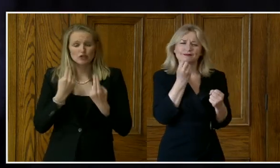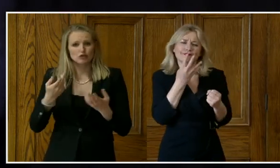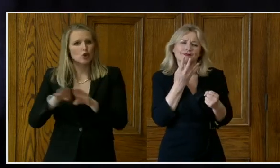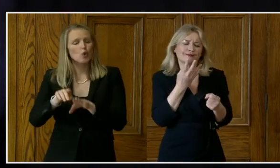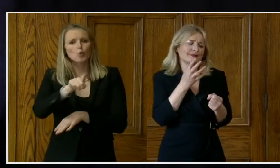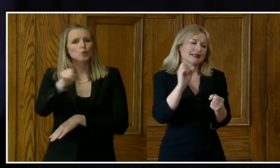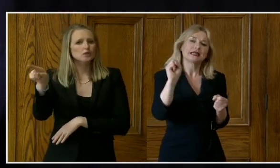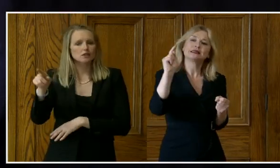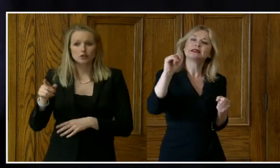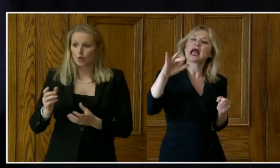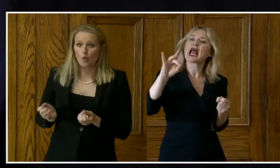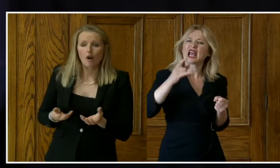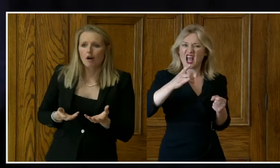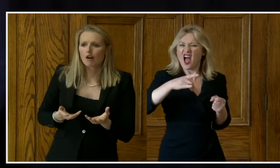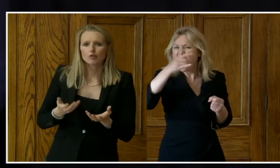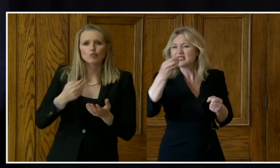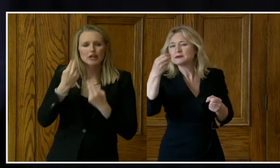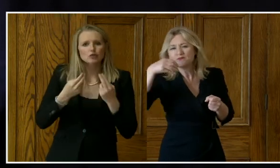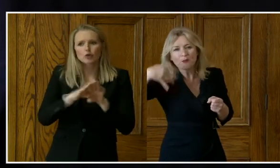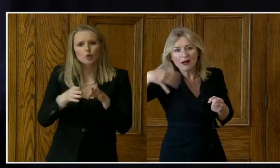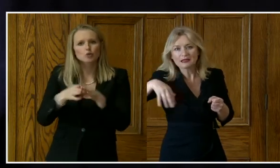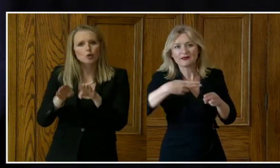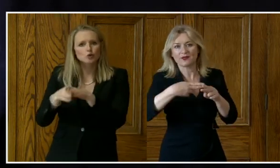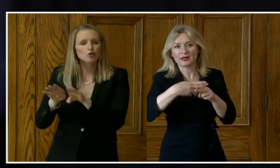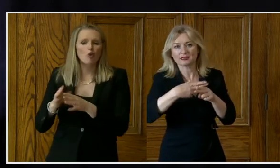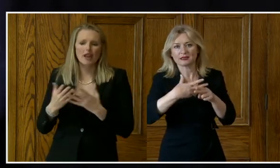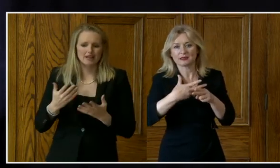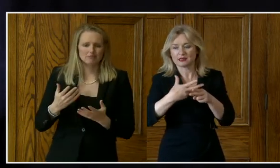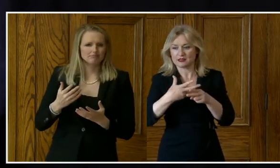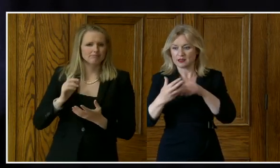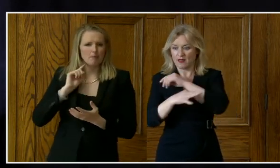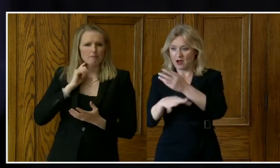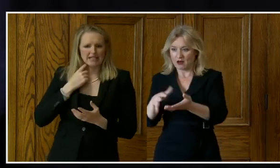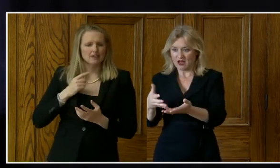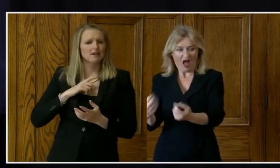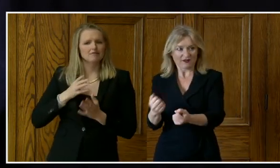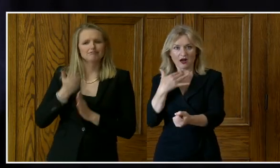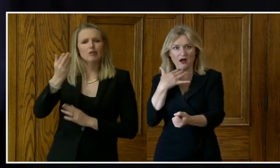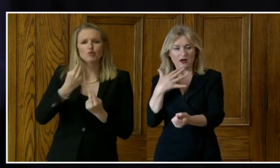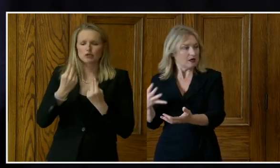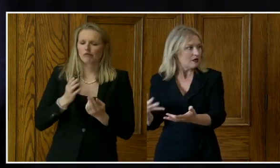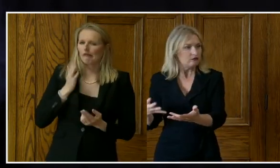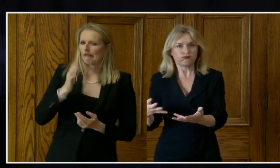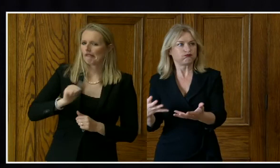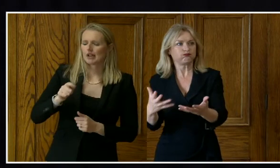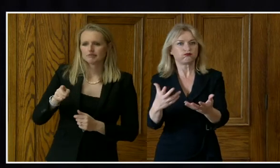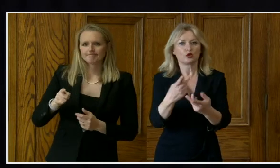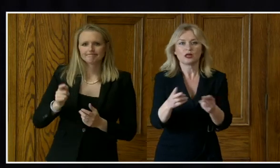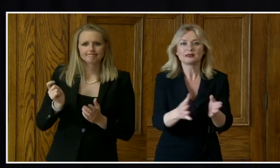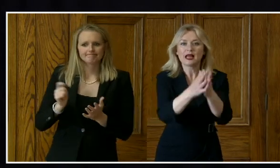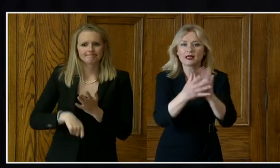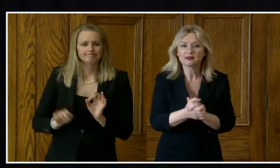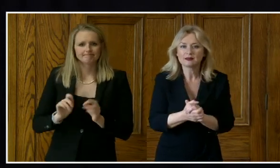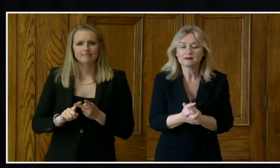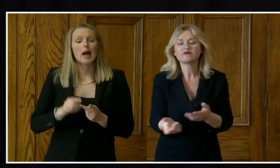the higher value cuts of meat are not selling particularly well at this moment in time. The milk sector, we were supplying a lot